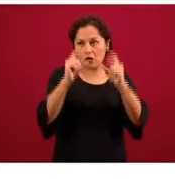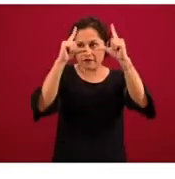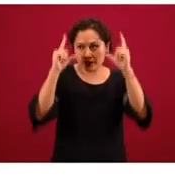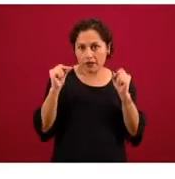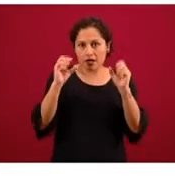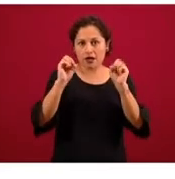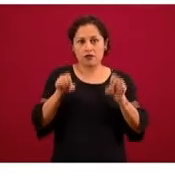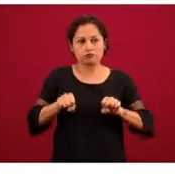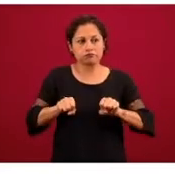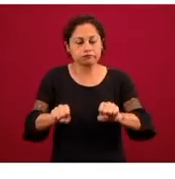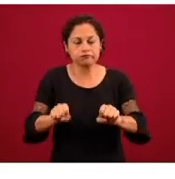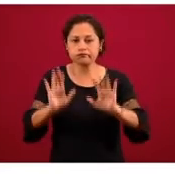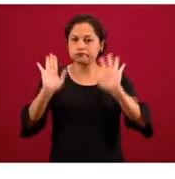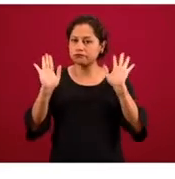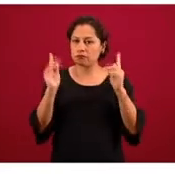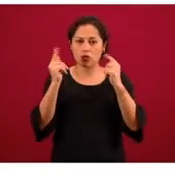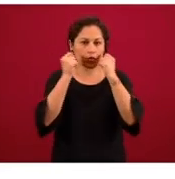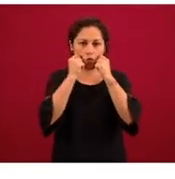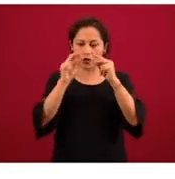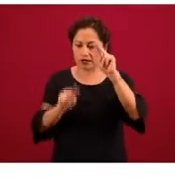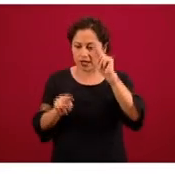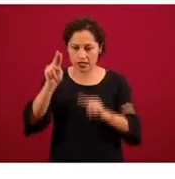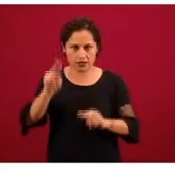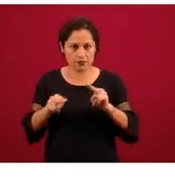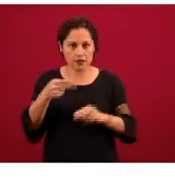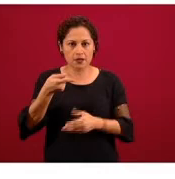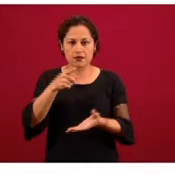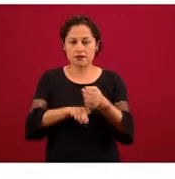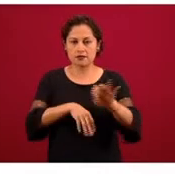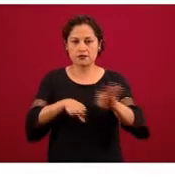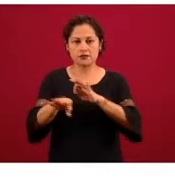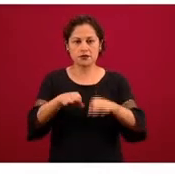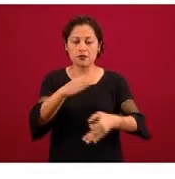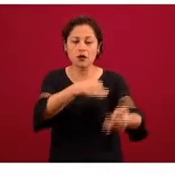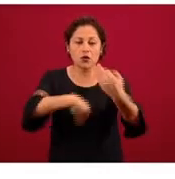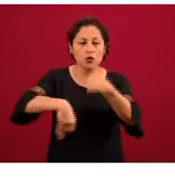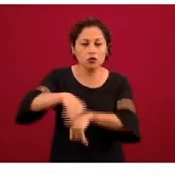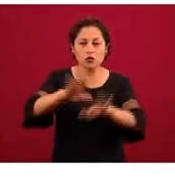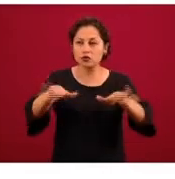even knowing if they are or not.